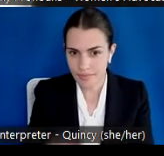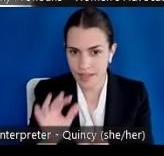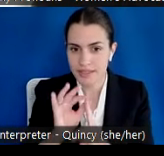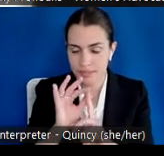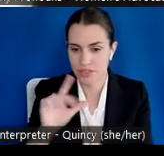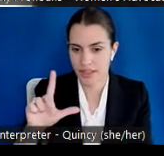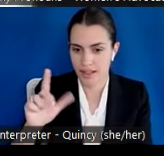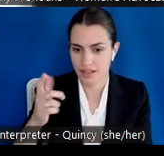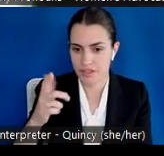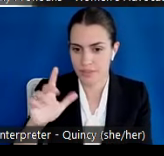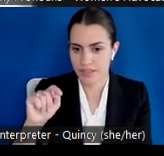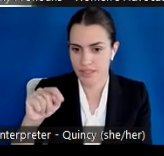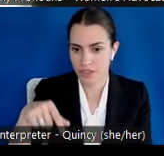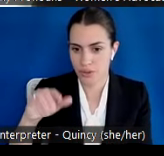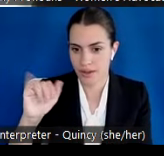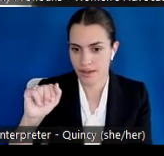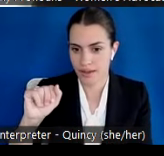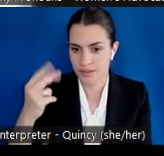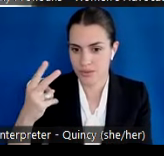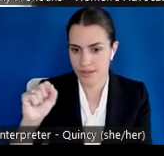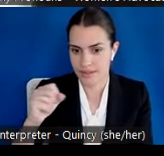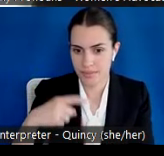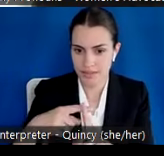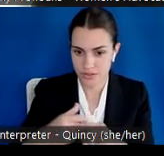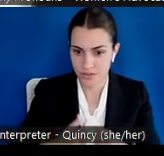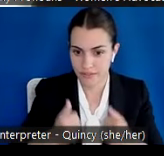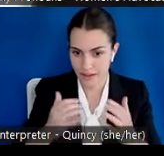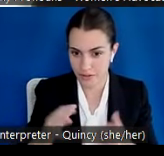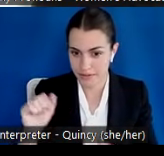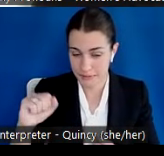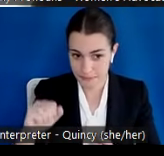plus survivors. And then